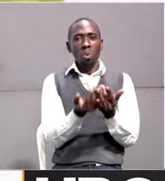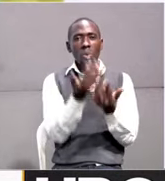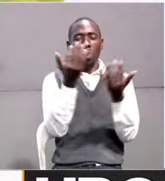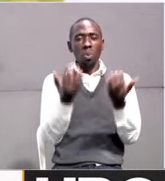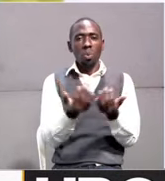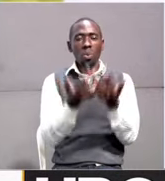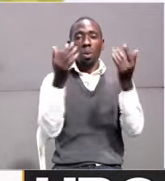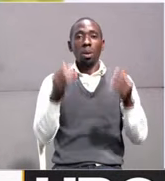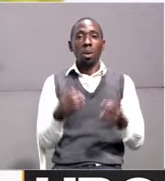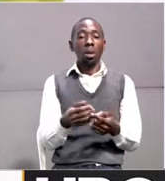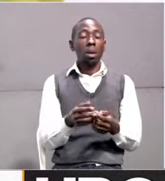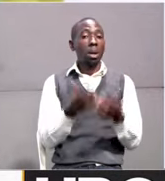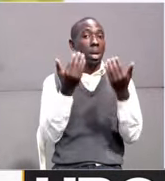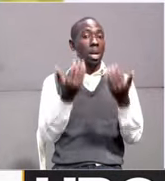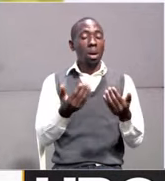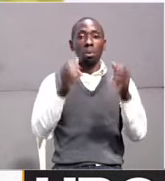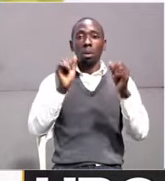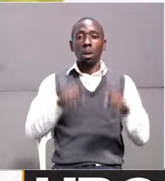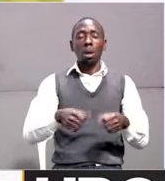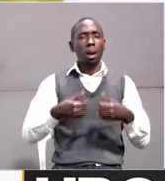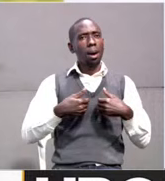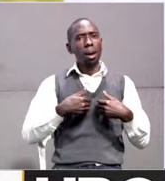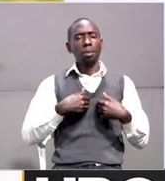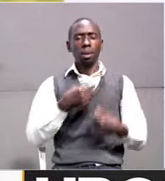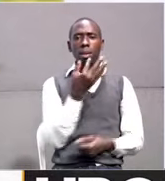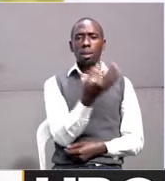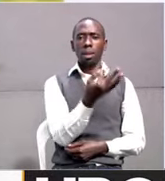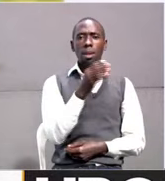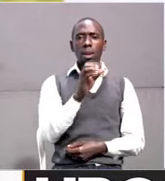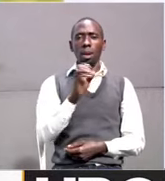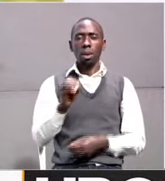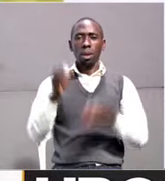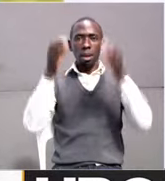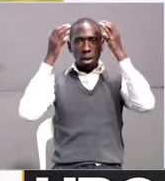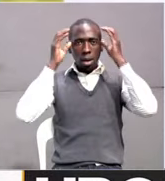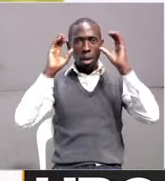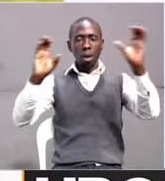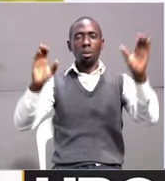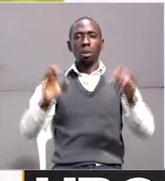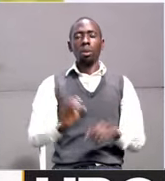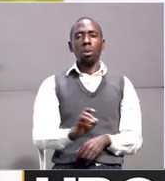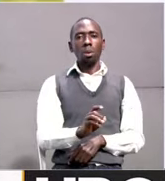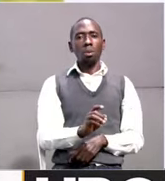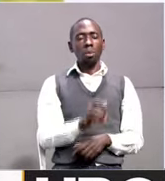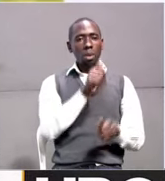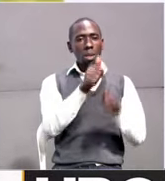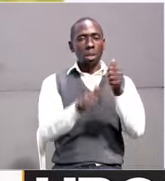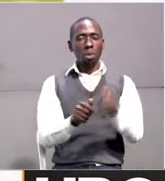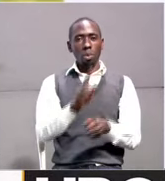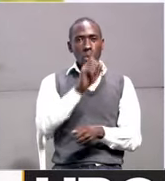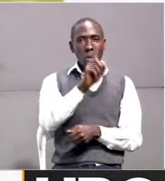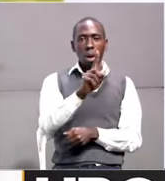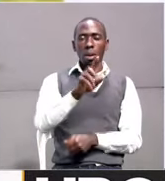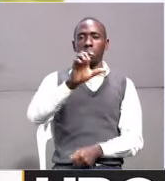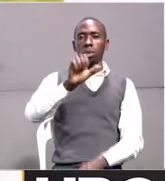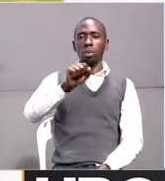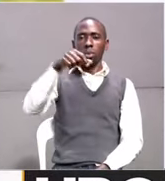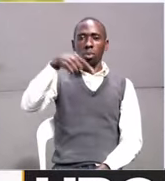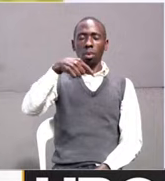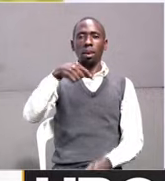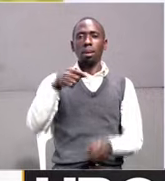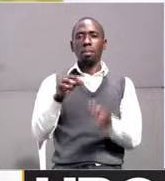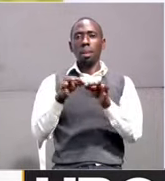ratio, you will be able to have 300 cows per square mile.